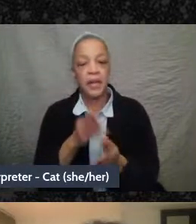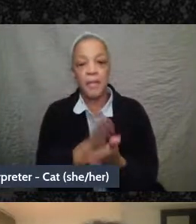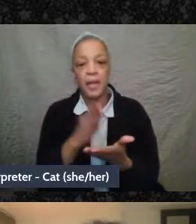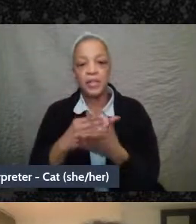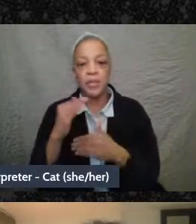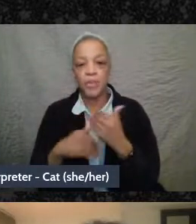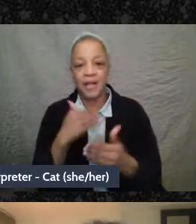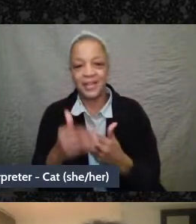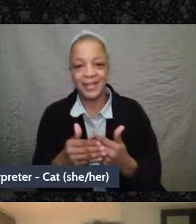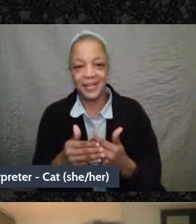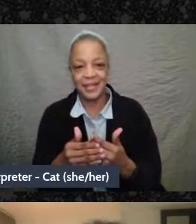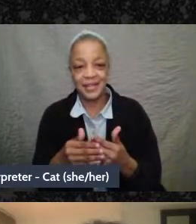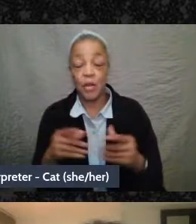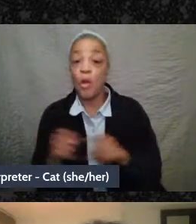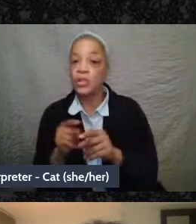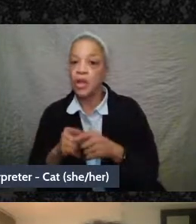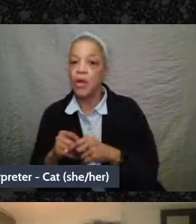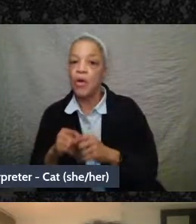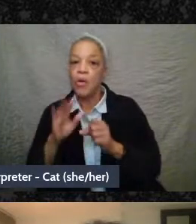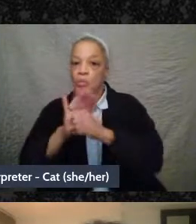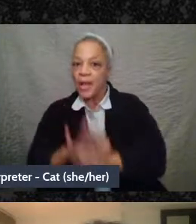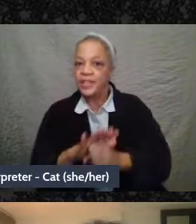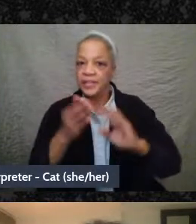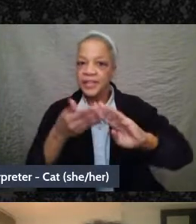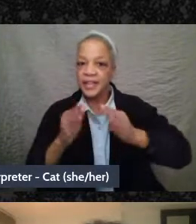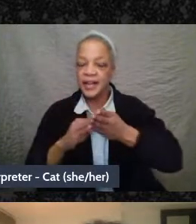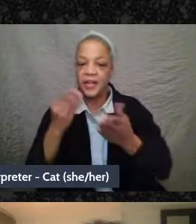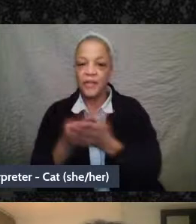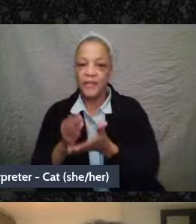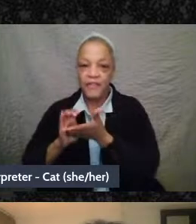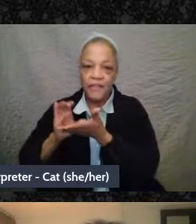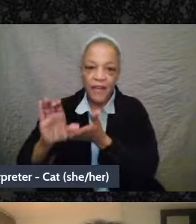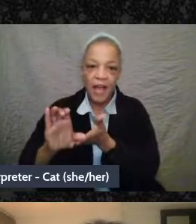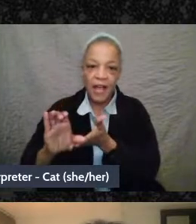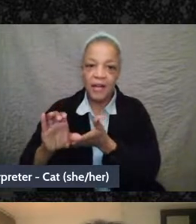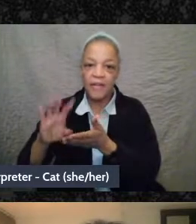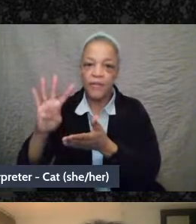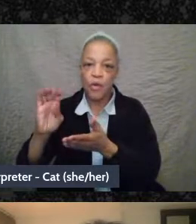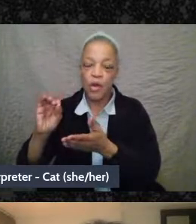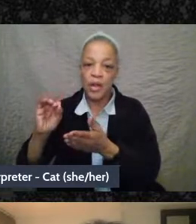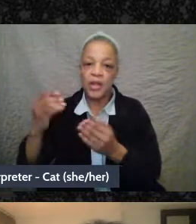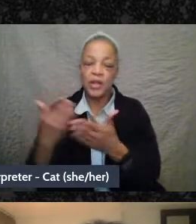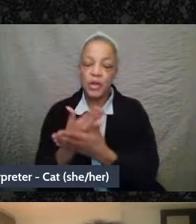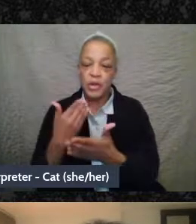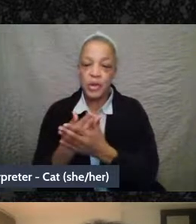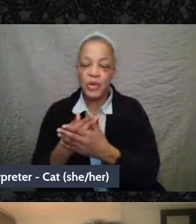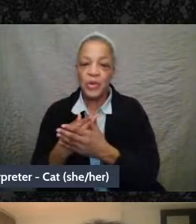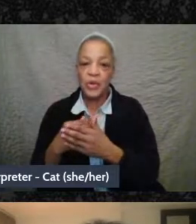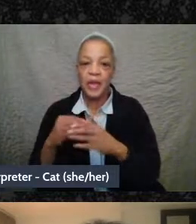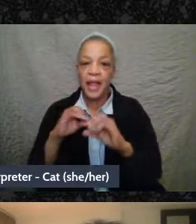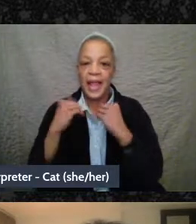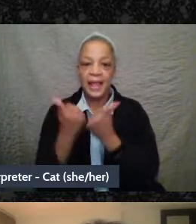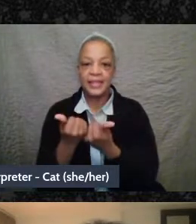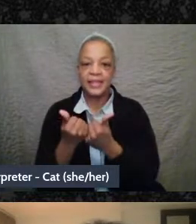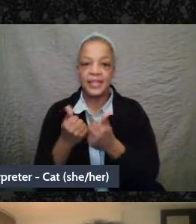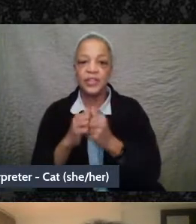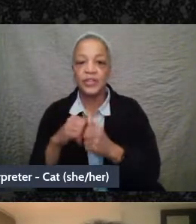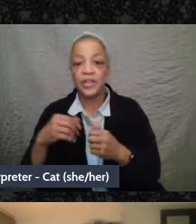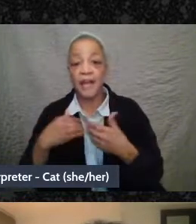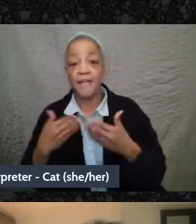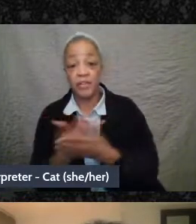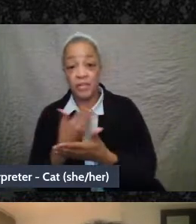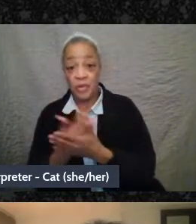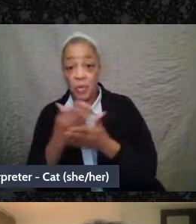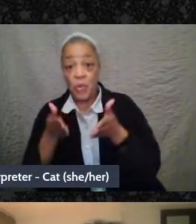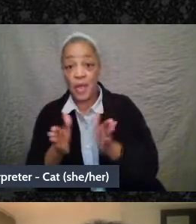We also pressured the city to fund 40 new organizations to develop non-police ways of responding to harm and violence, and